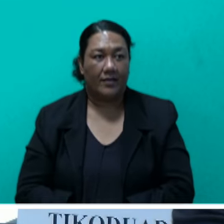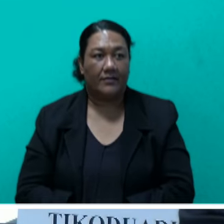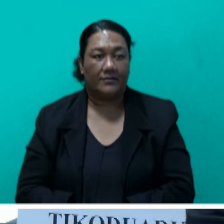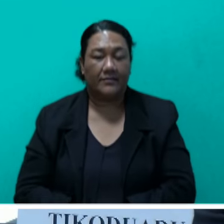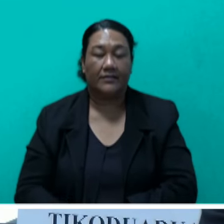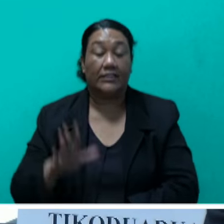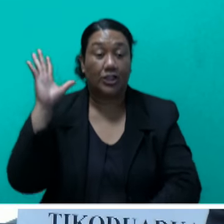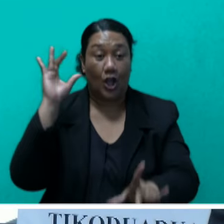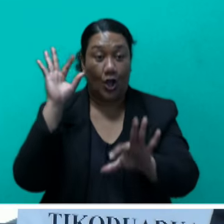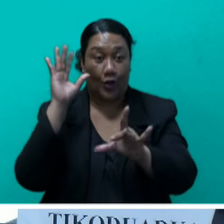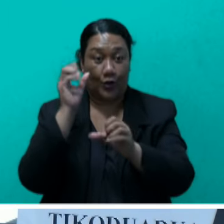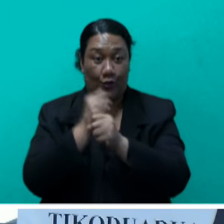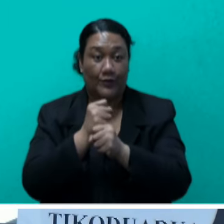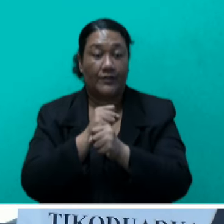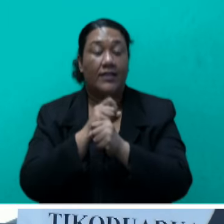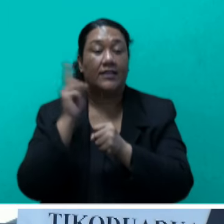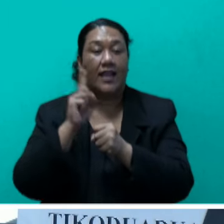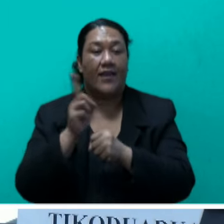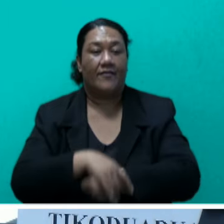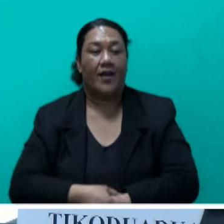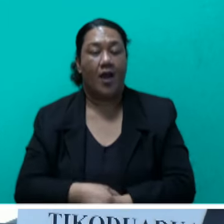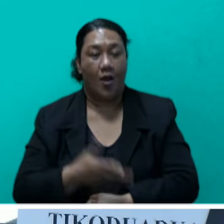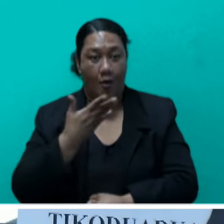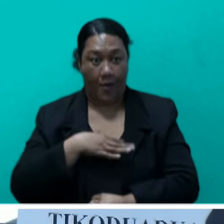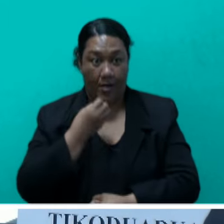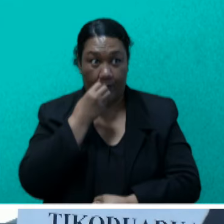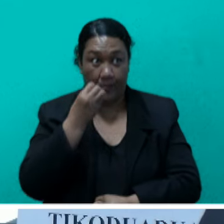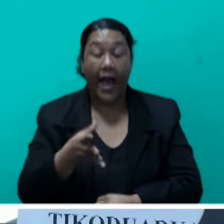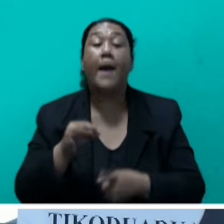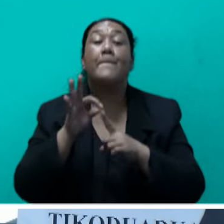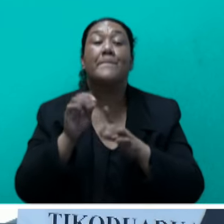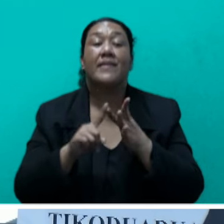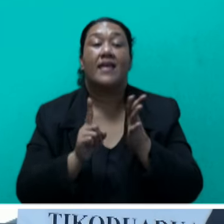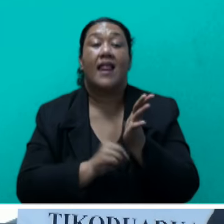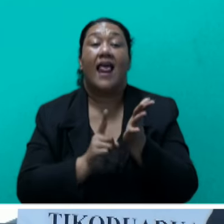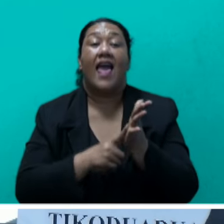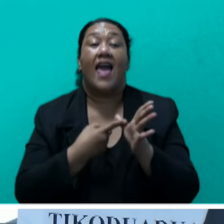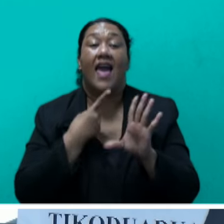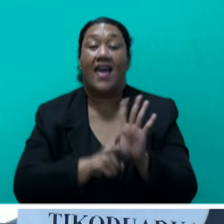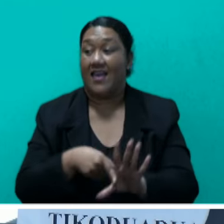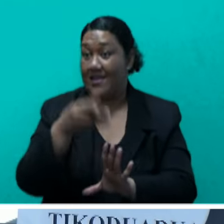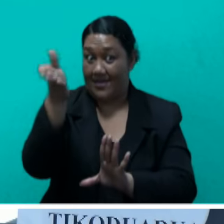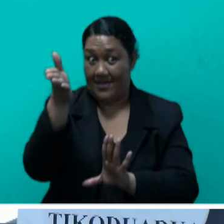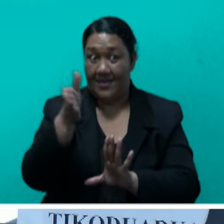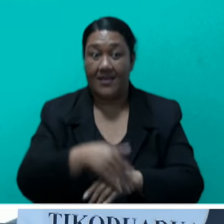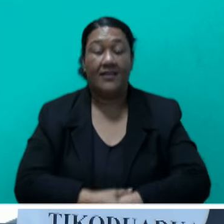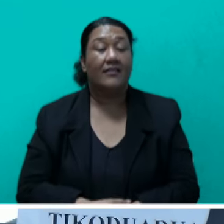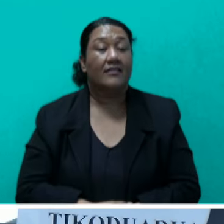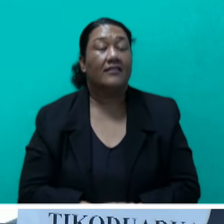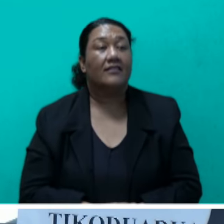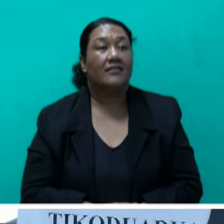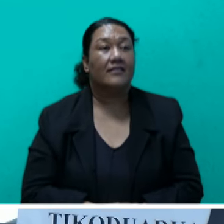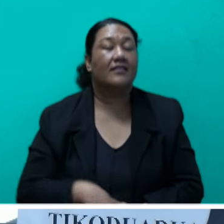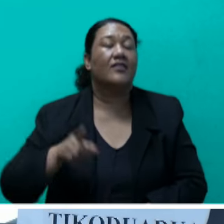conclusion, while I appreciate the concerns raised by Honorable Vihar Pillai, it is essential to reflect on